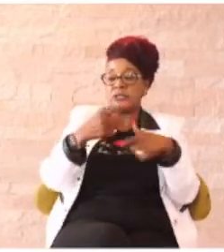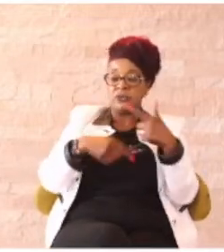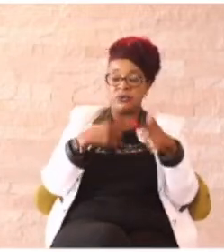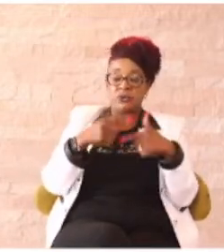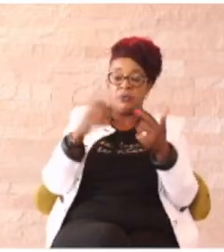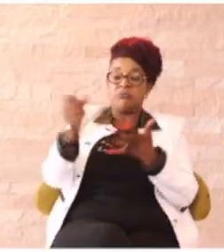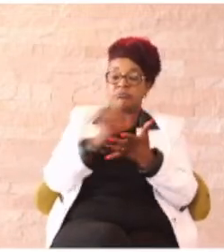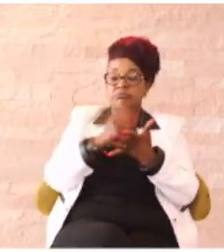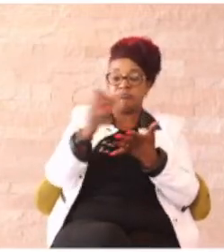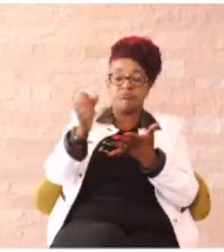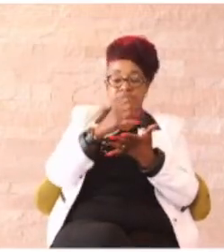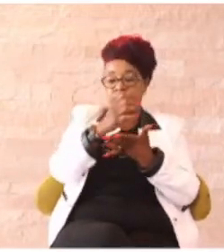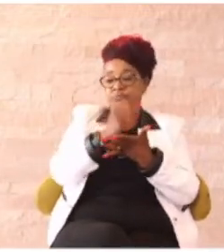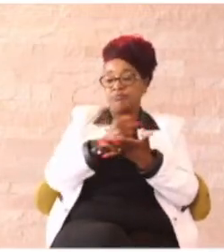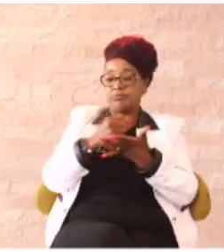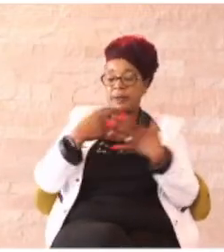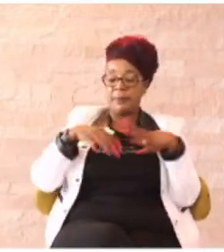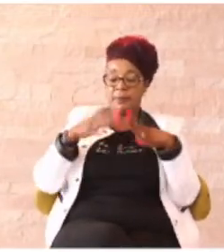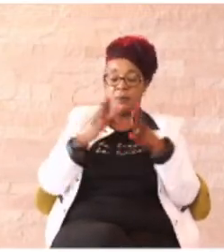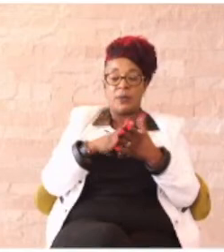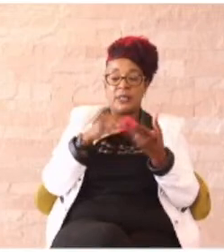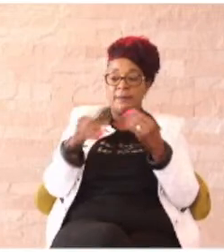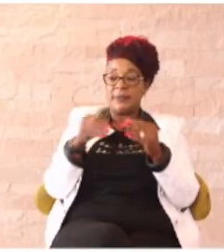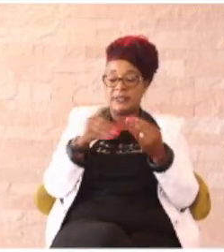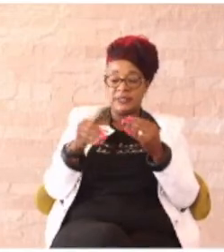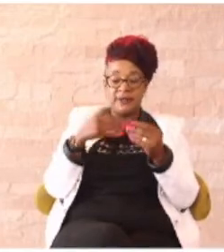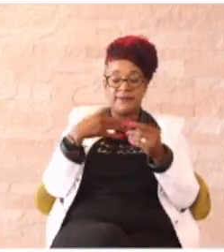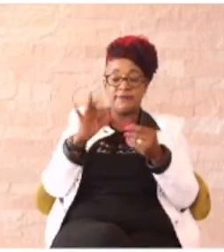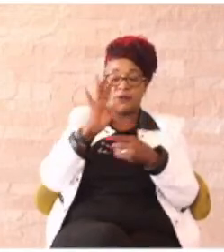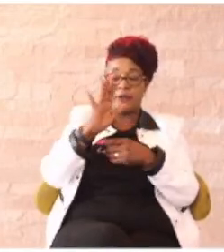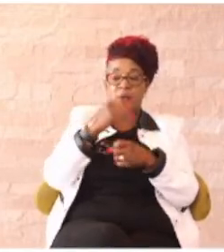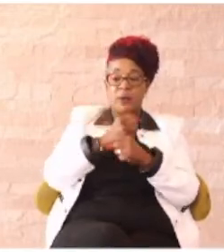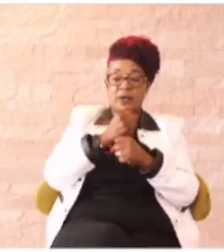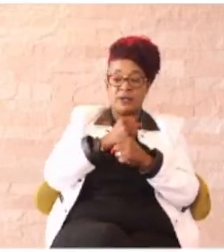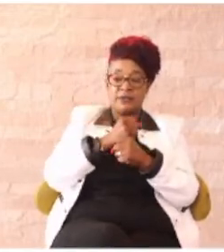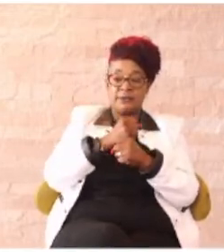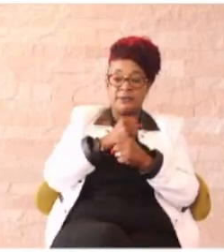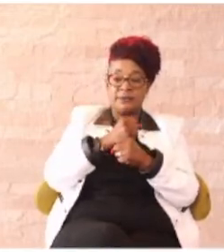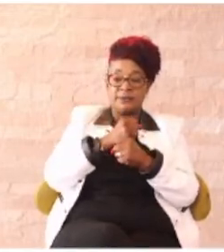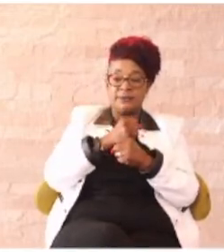recruiting people living with disabilities, which was not there before.